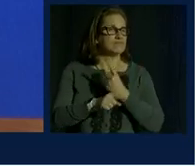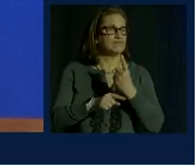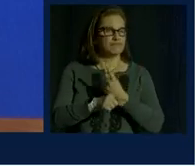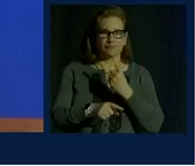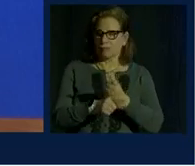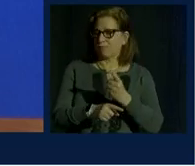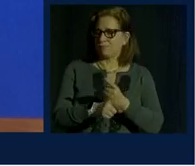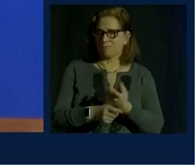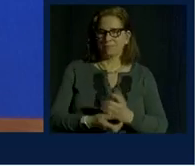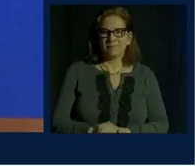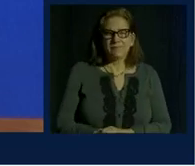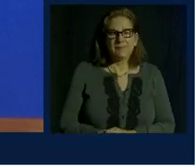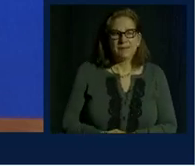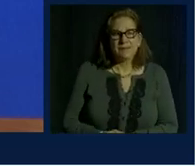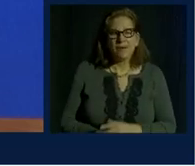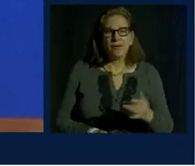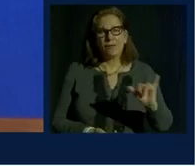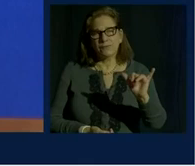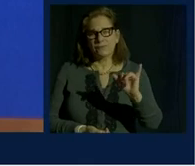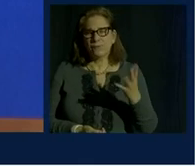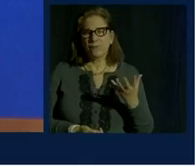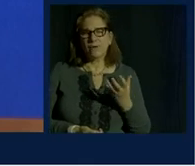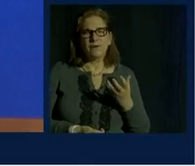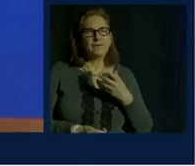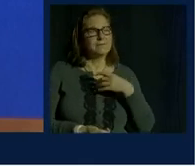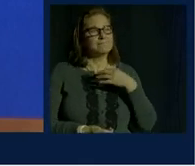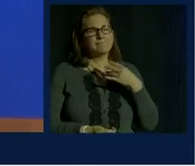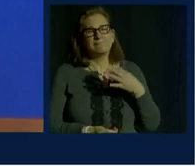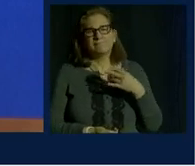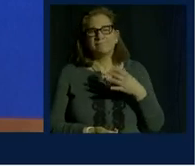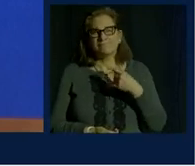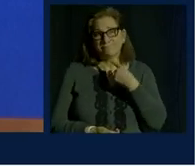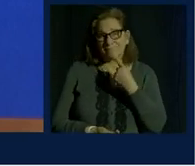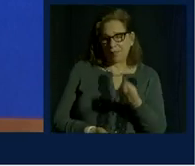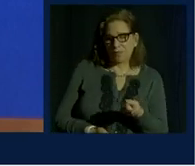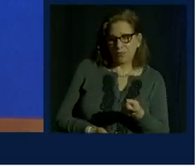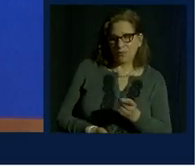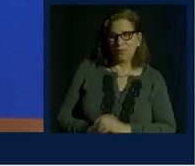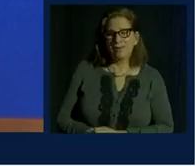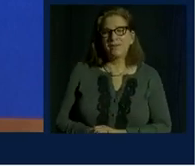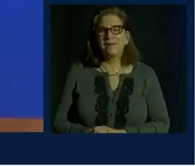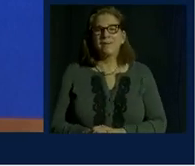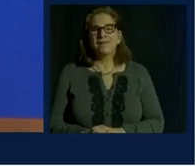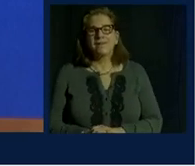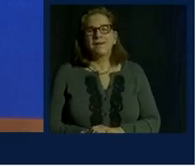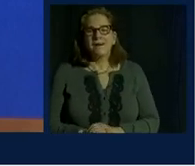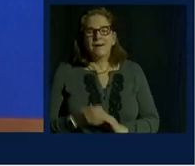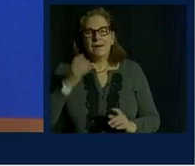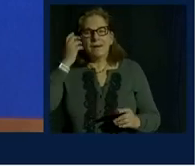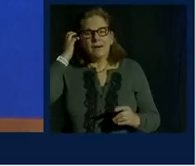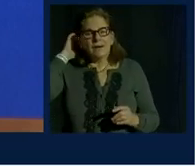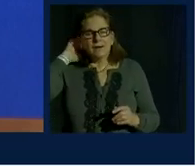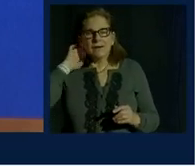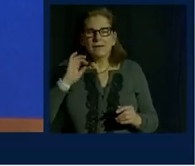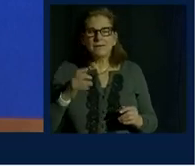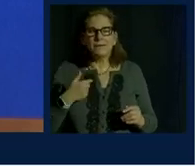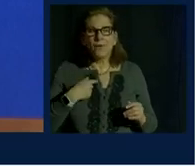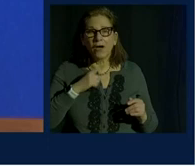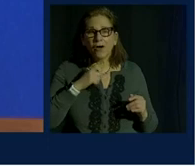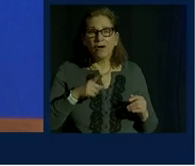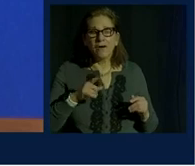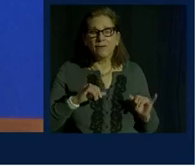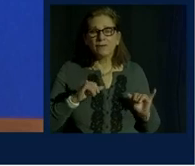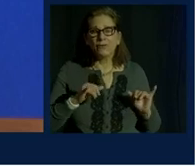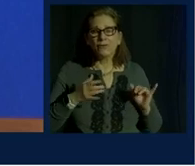Additionally, I just want to, and Sarosh talked about this earlier as well, we are bringing health. The H